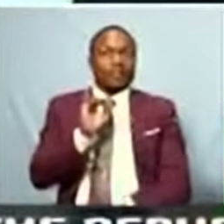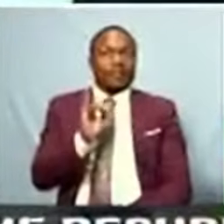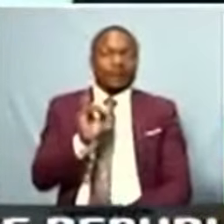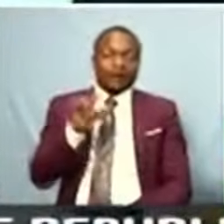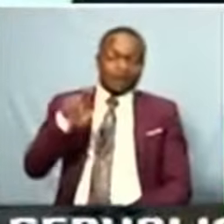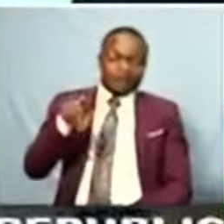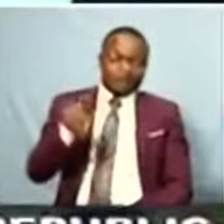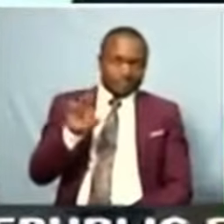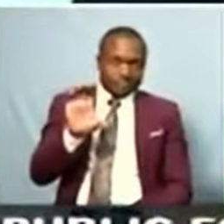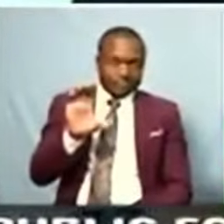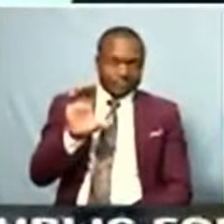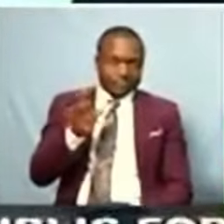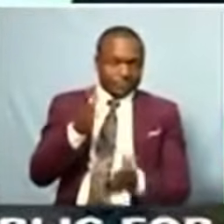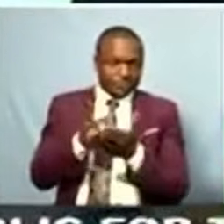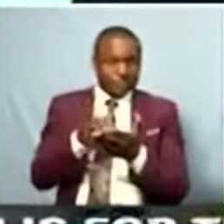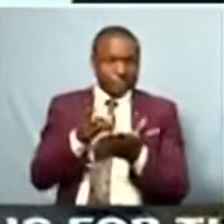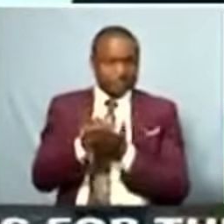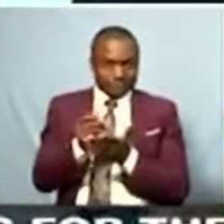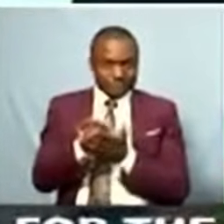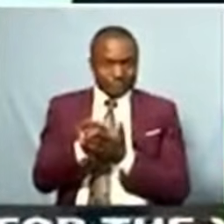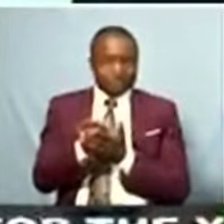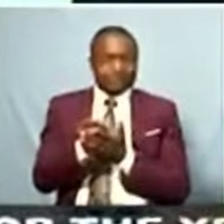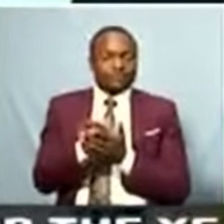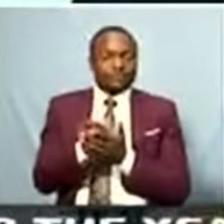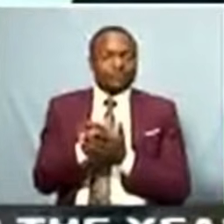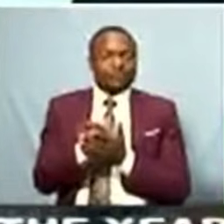IPCs amounting to this amount were